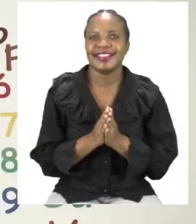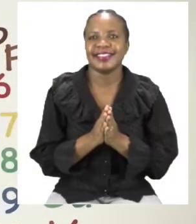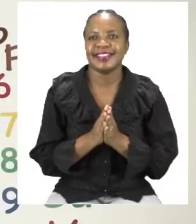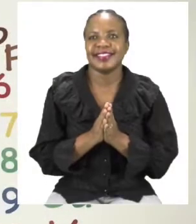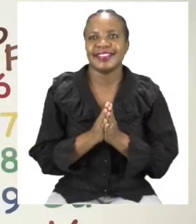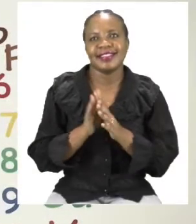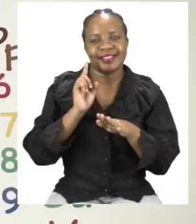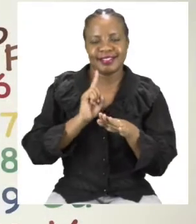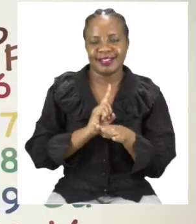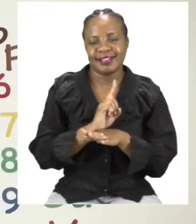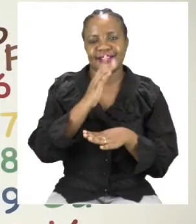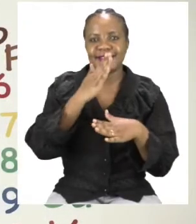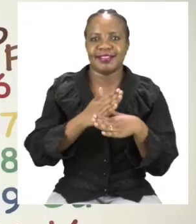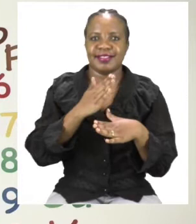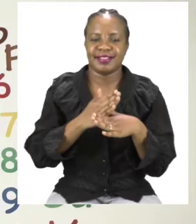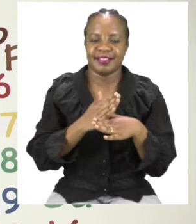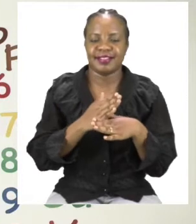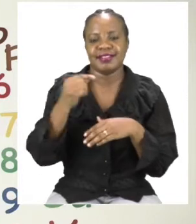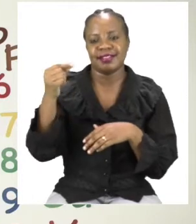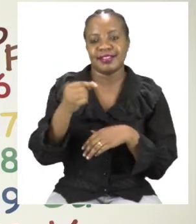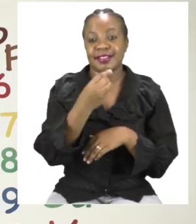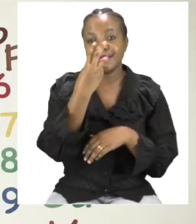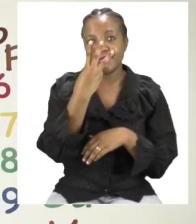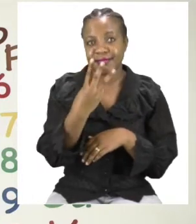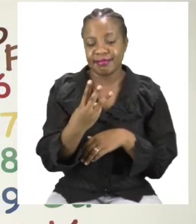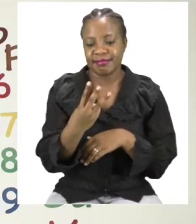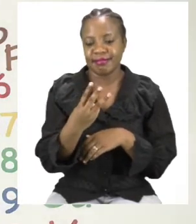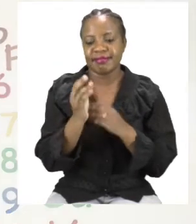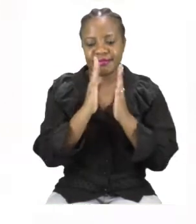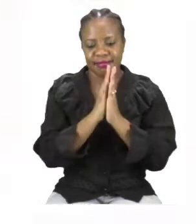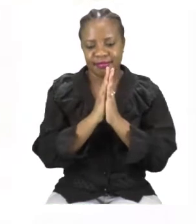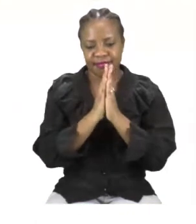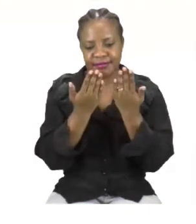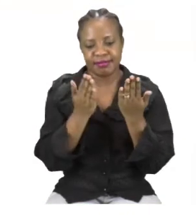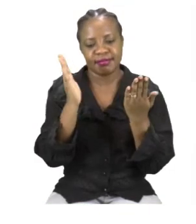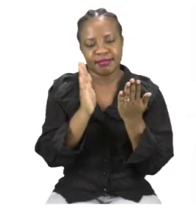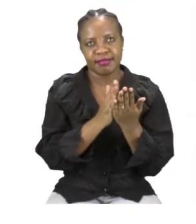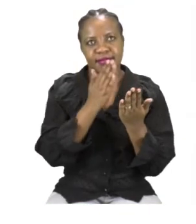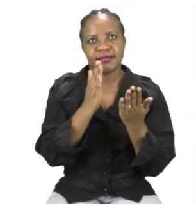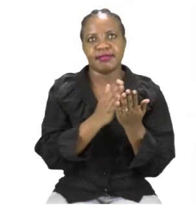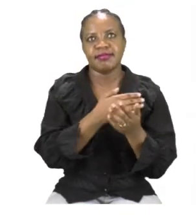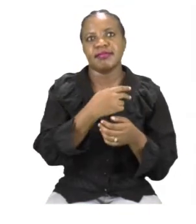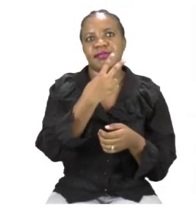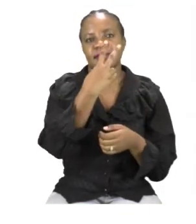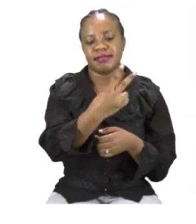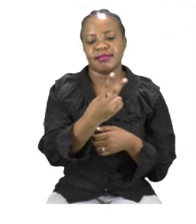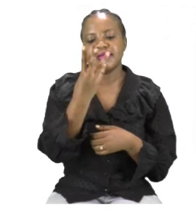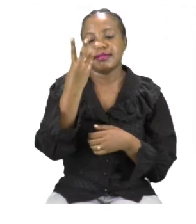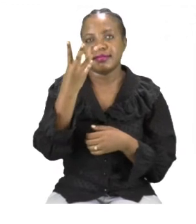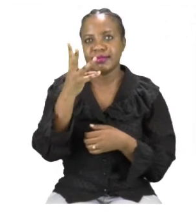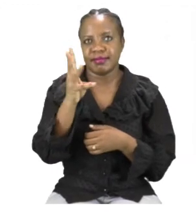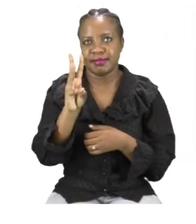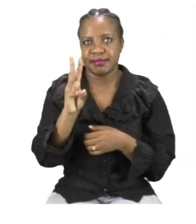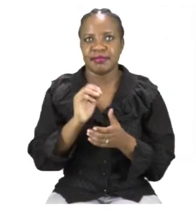Our first exercise, grade 3s, let us turn to page 26. On page 26, we are